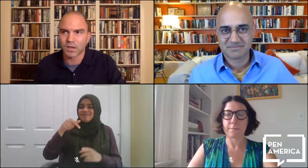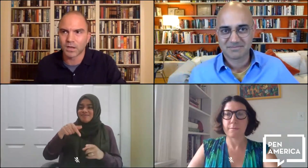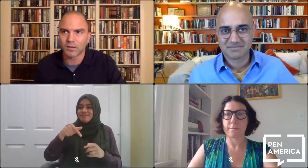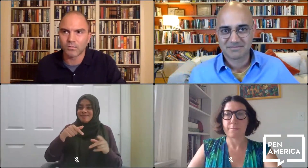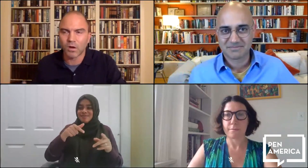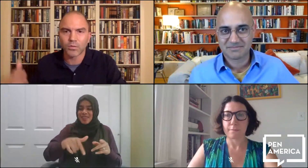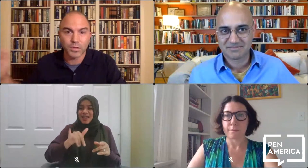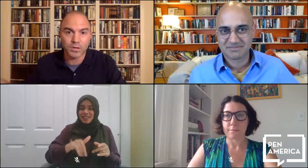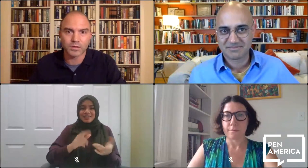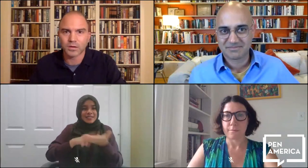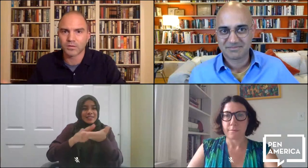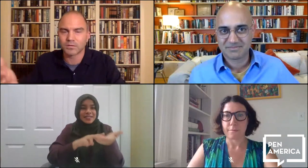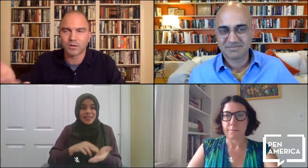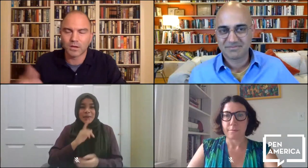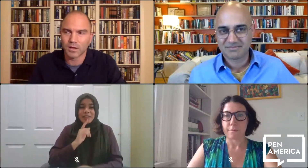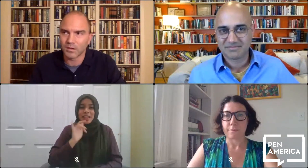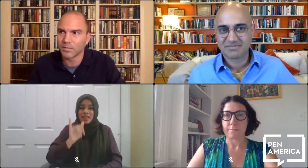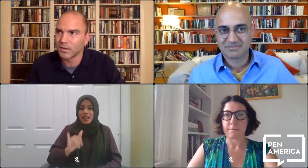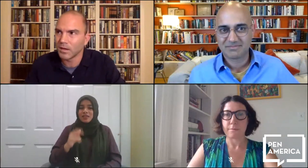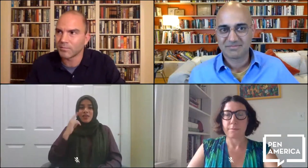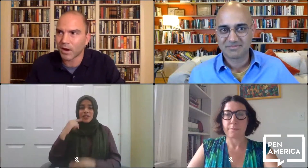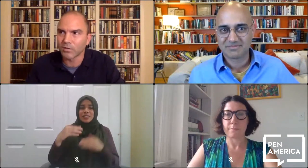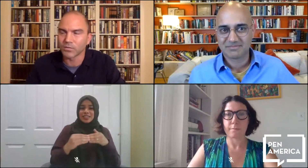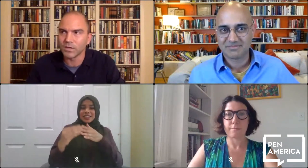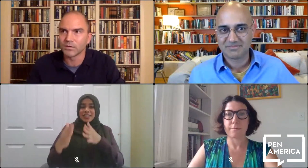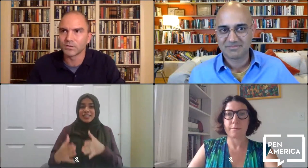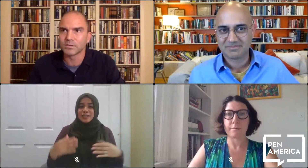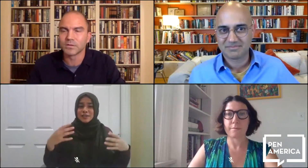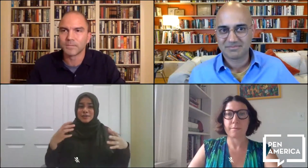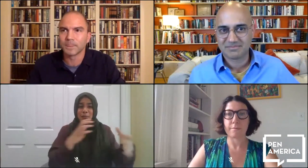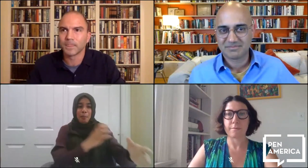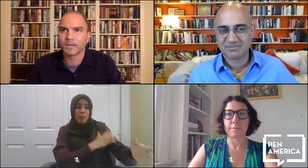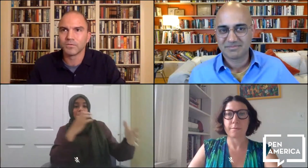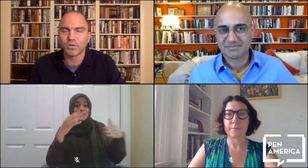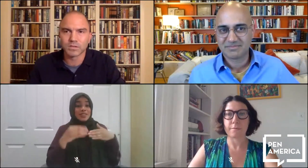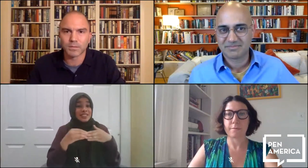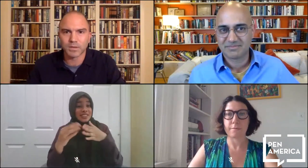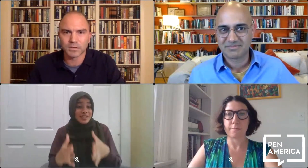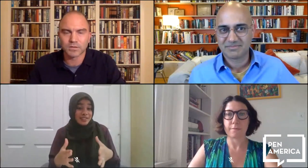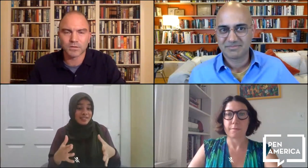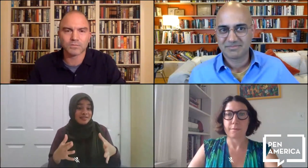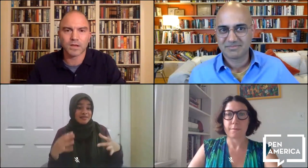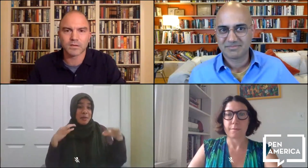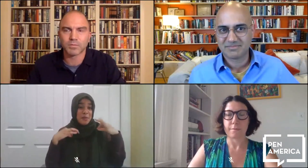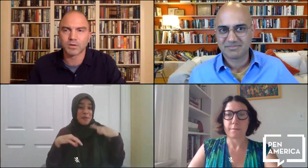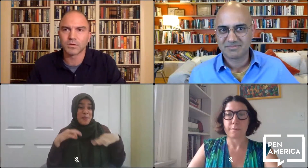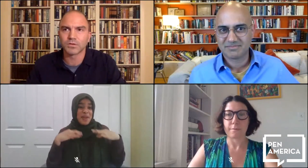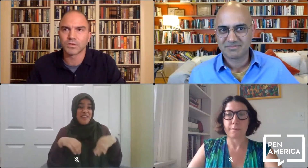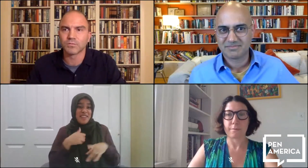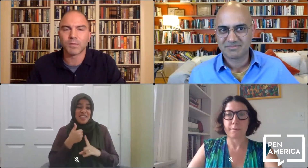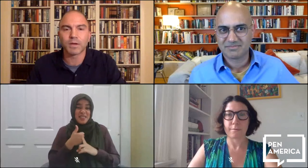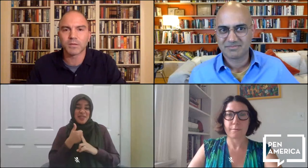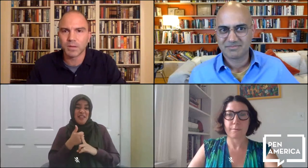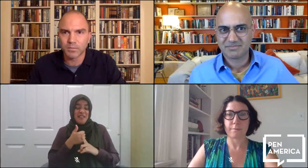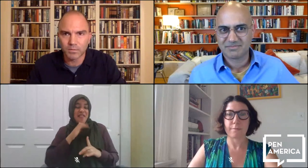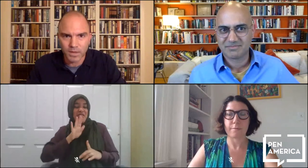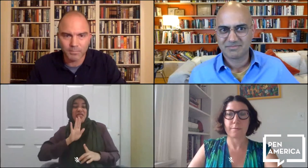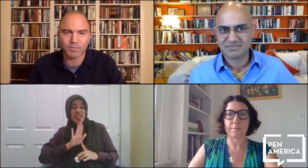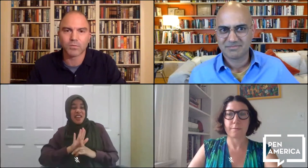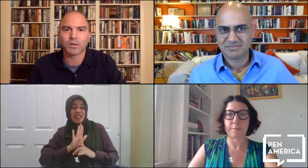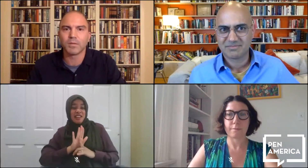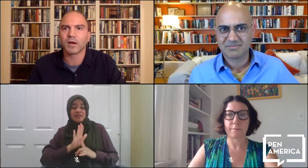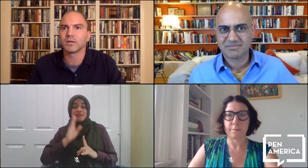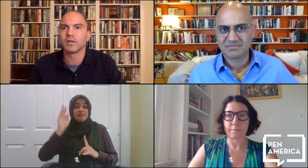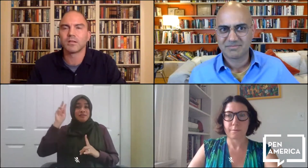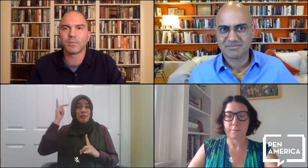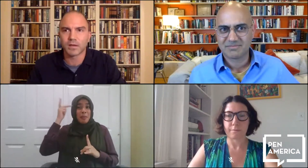leaders, wealthy, and powerful leaders doing something to advance their political interests. What about the people of Yemen?